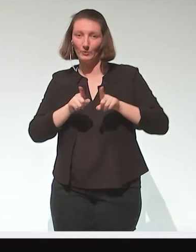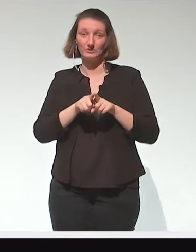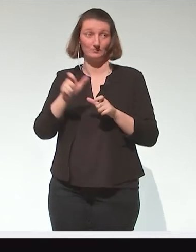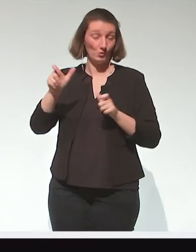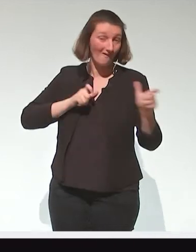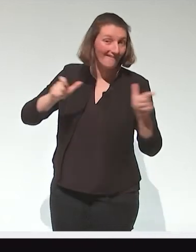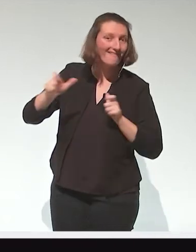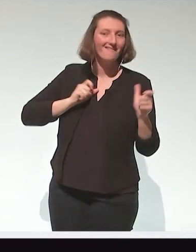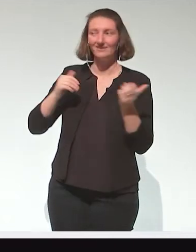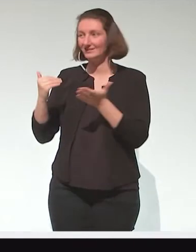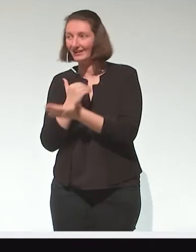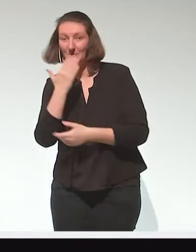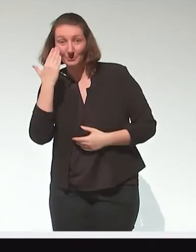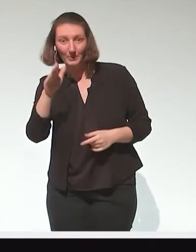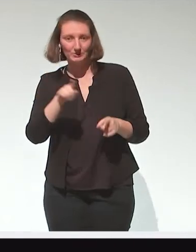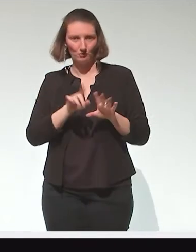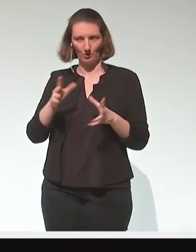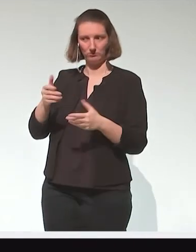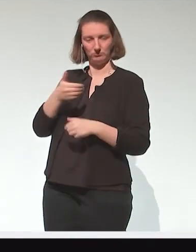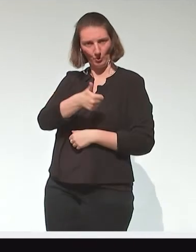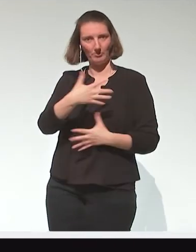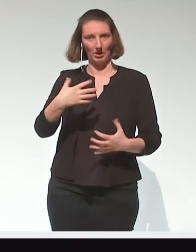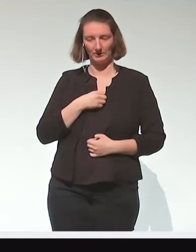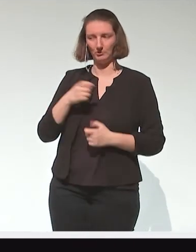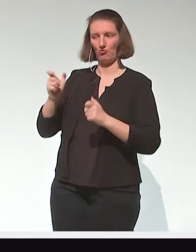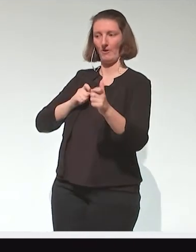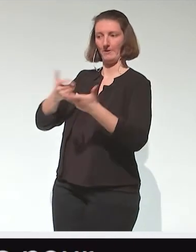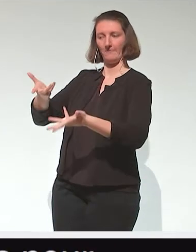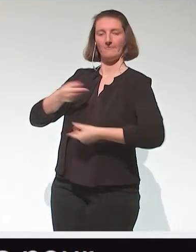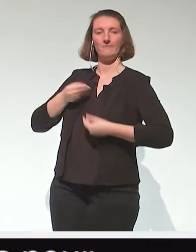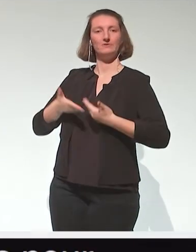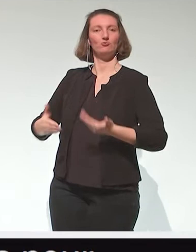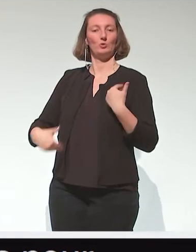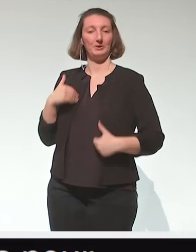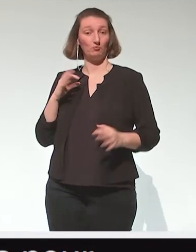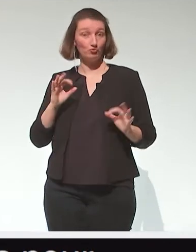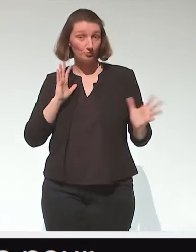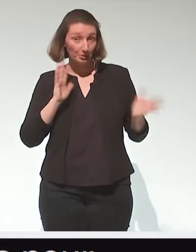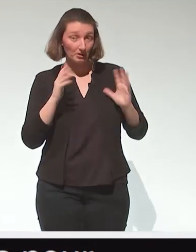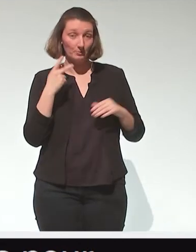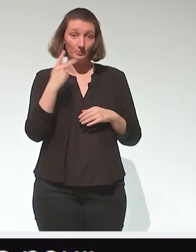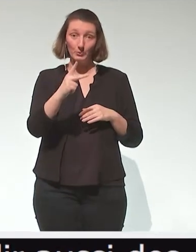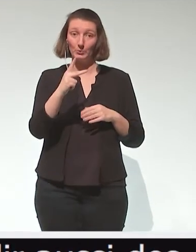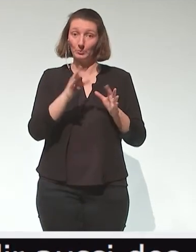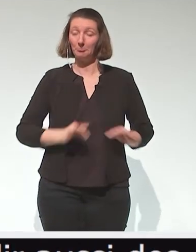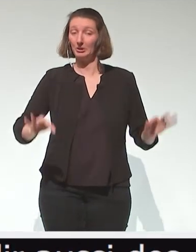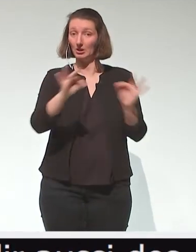yes, we heard earlier about the difficulties of convincing